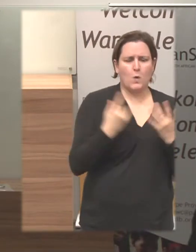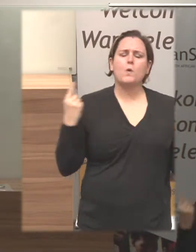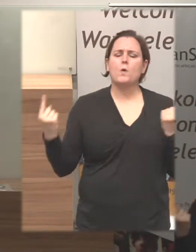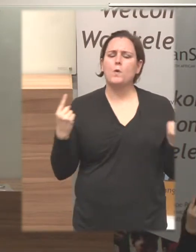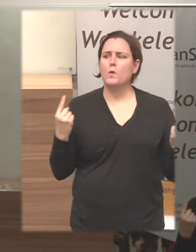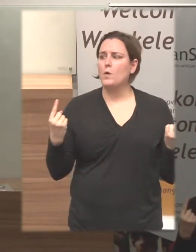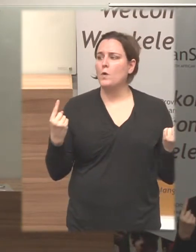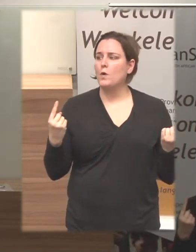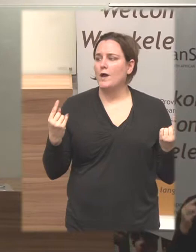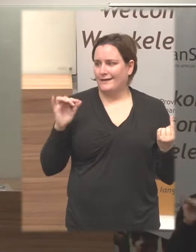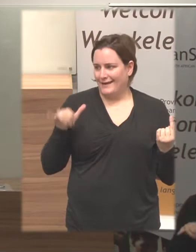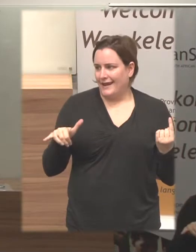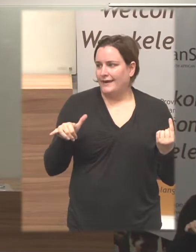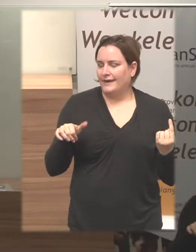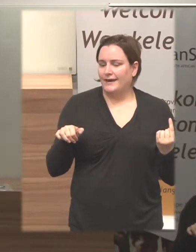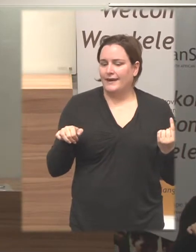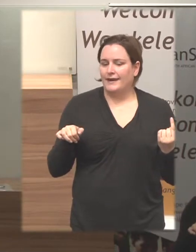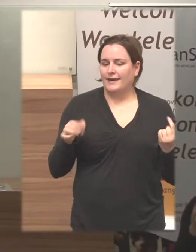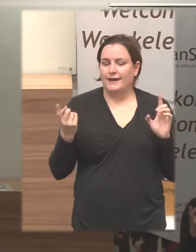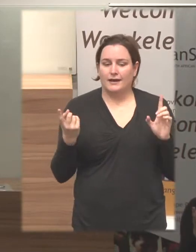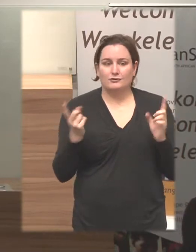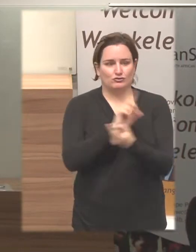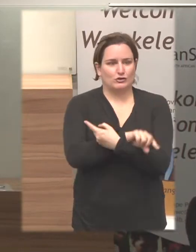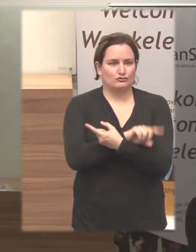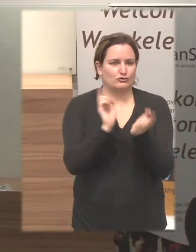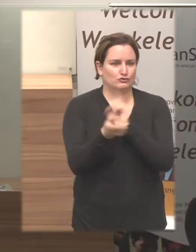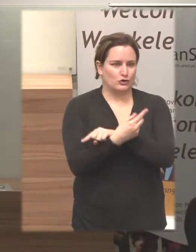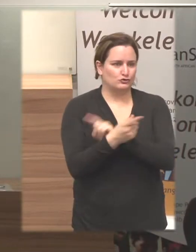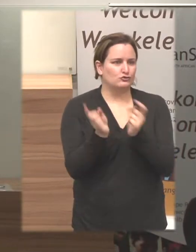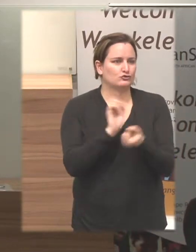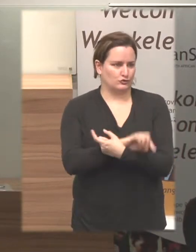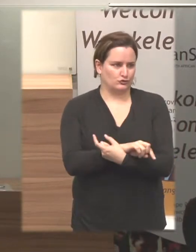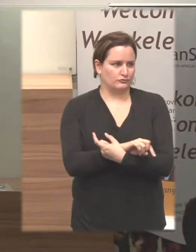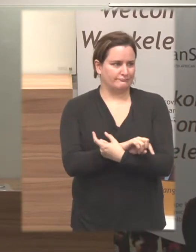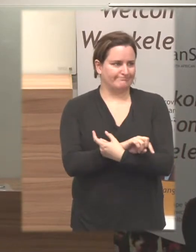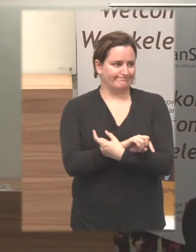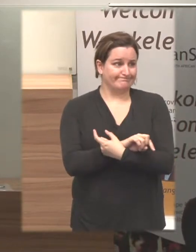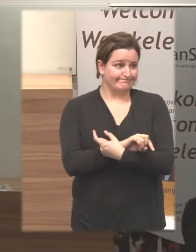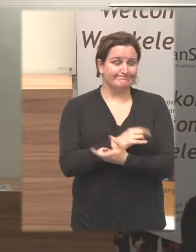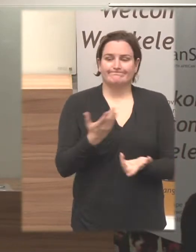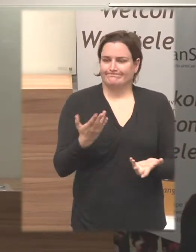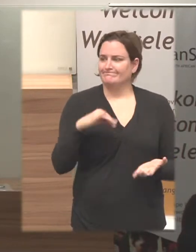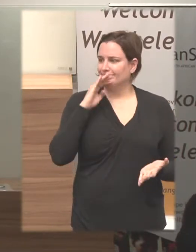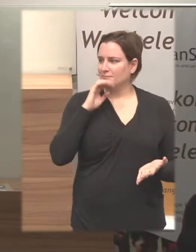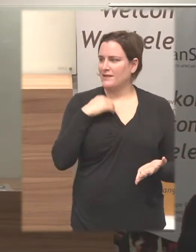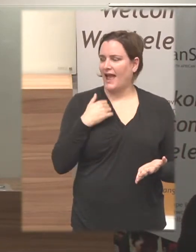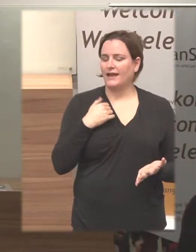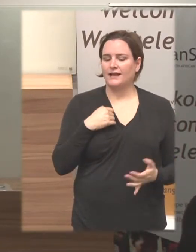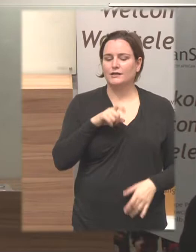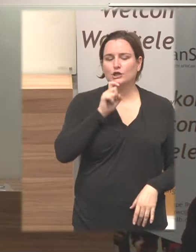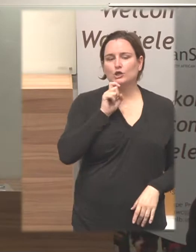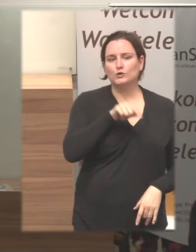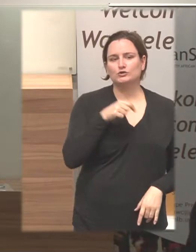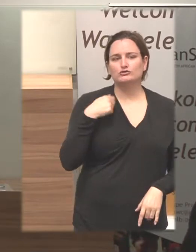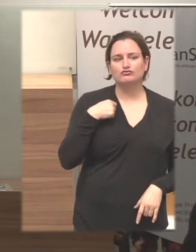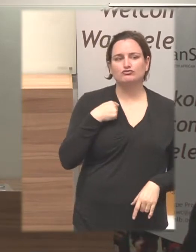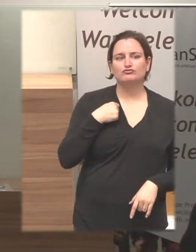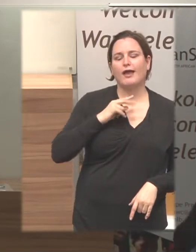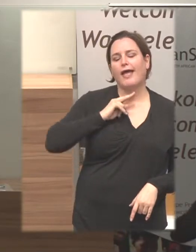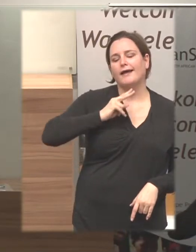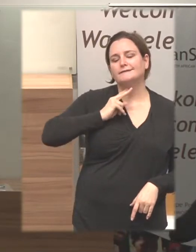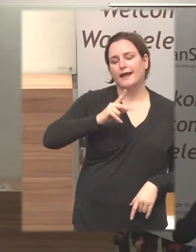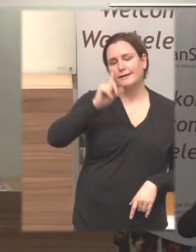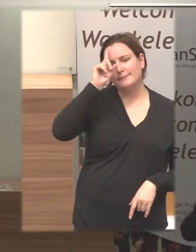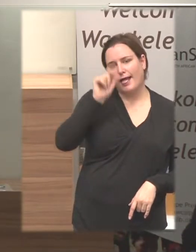switch in fluid ways in order to make meaning in a playful way, and to say to her peer, you